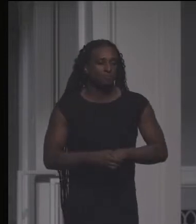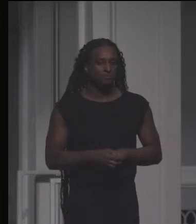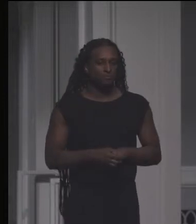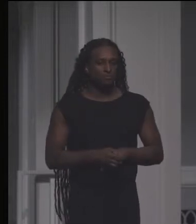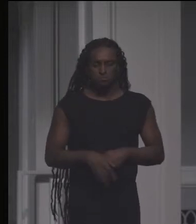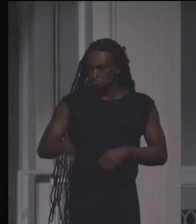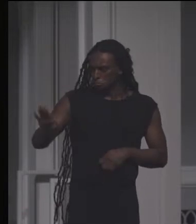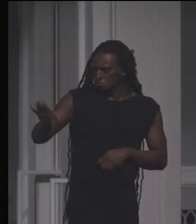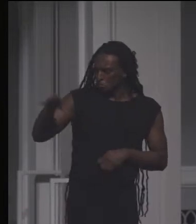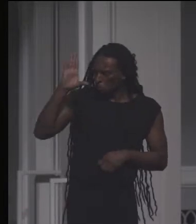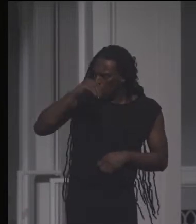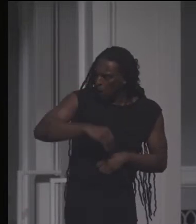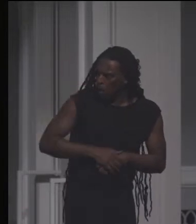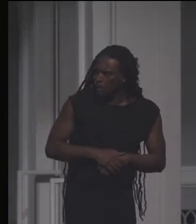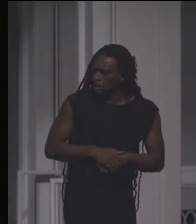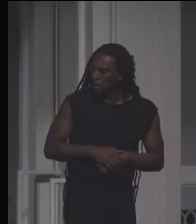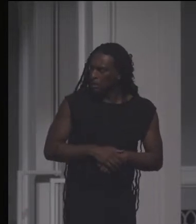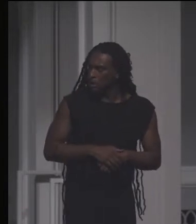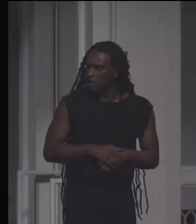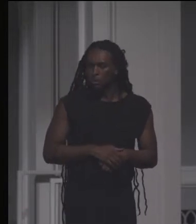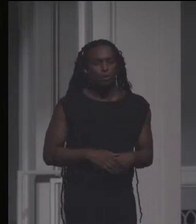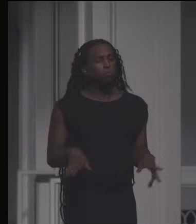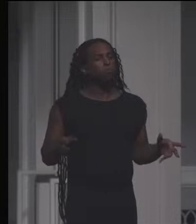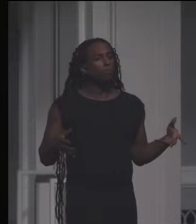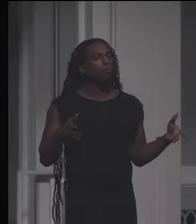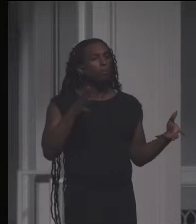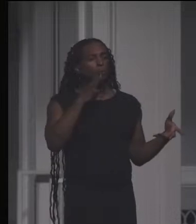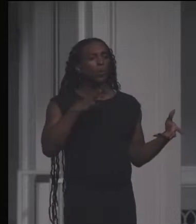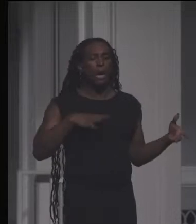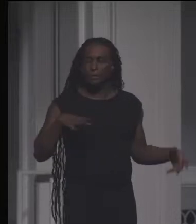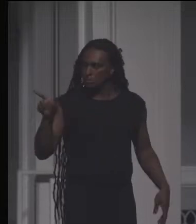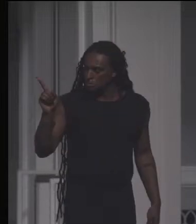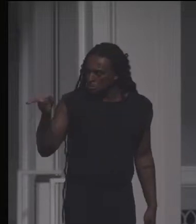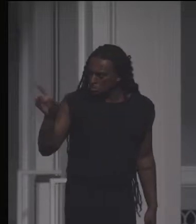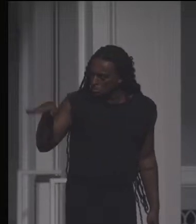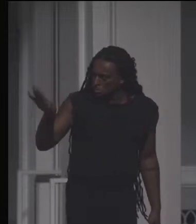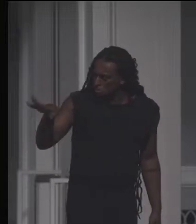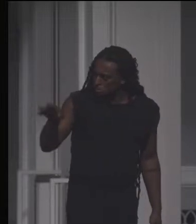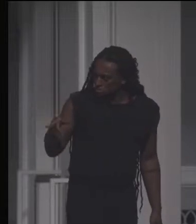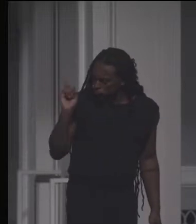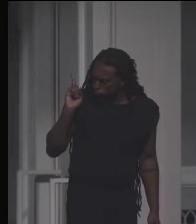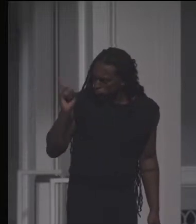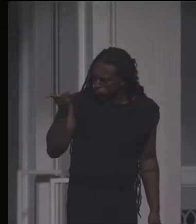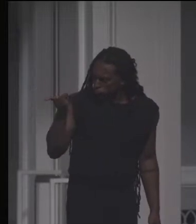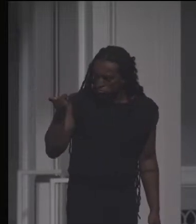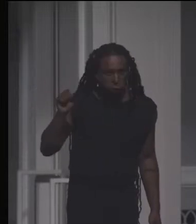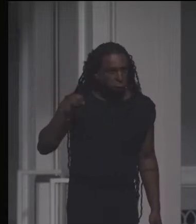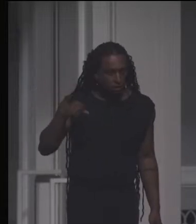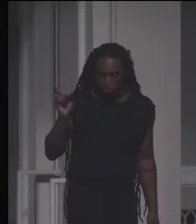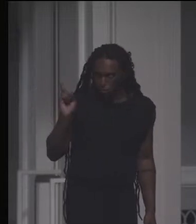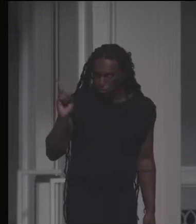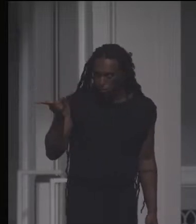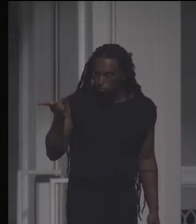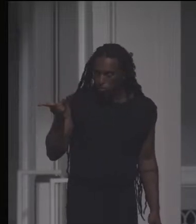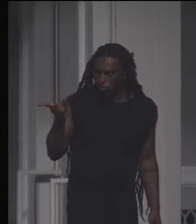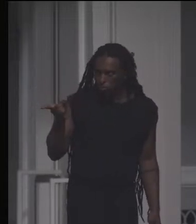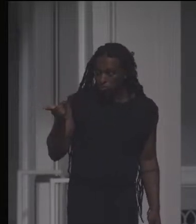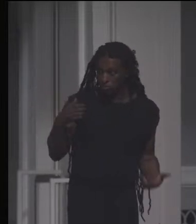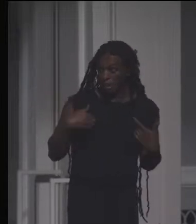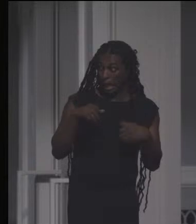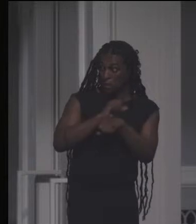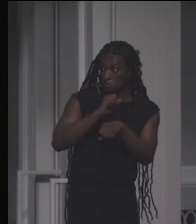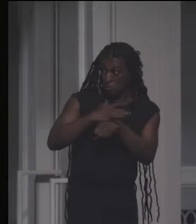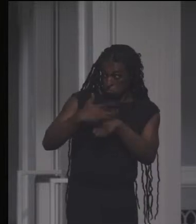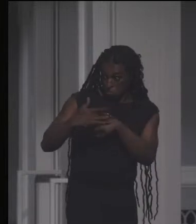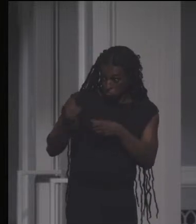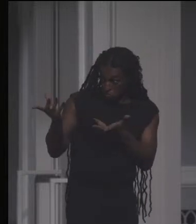"Boy," a thick-waisted woman was pointing to him. "You, yes you, I've work for you if